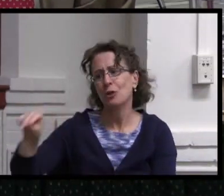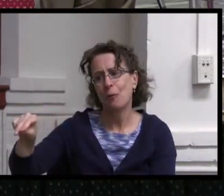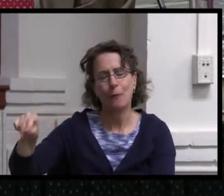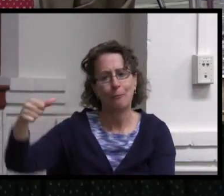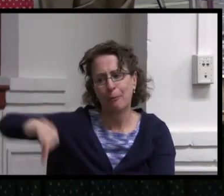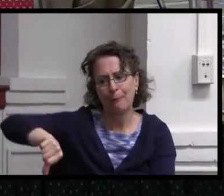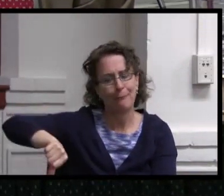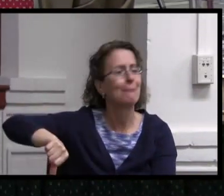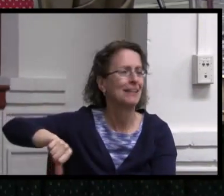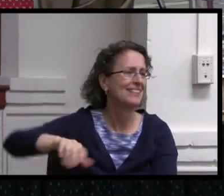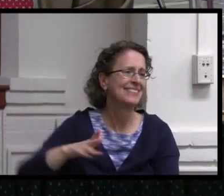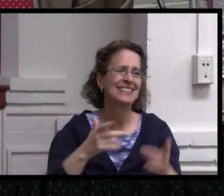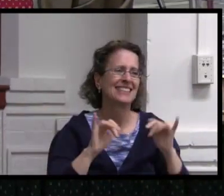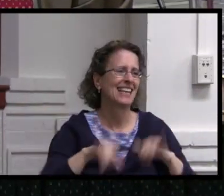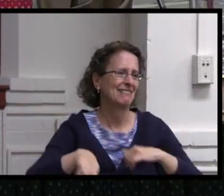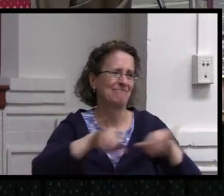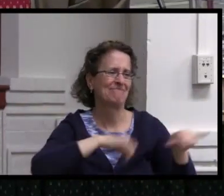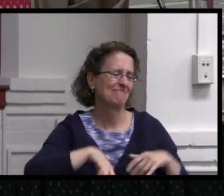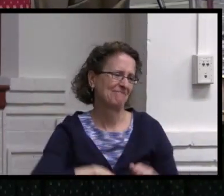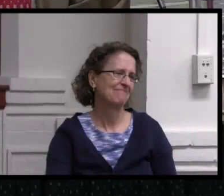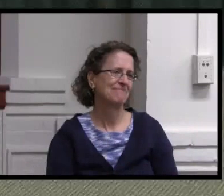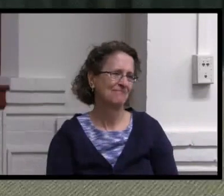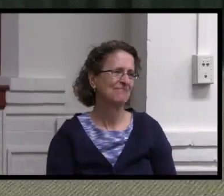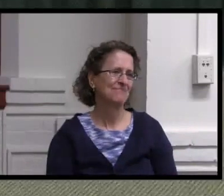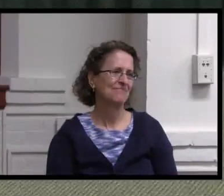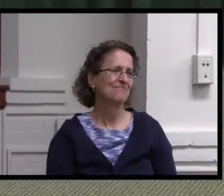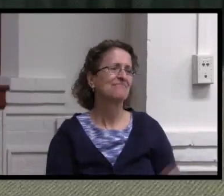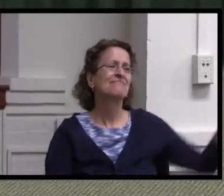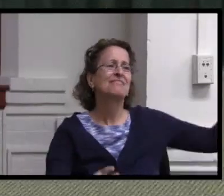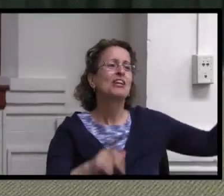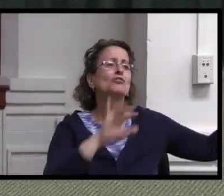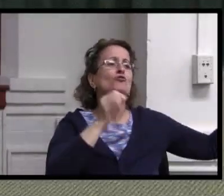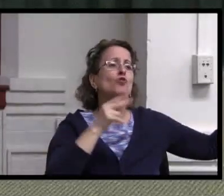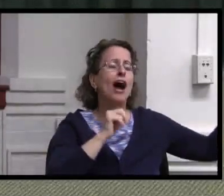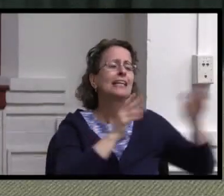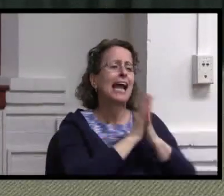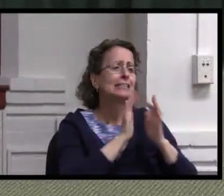understandable. Okay. How do I sign? No problem.